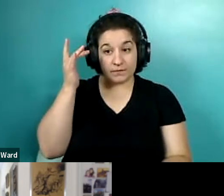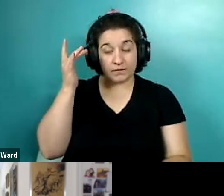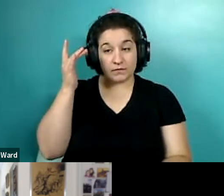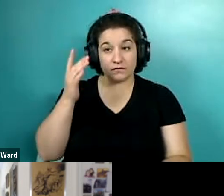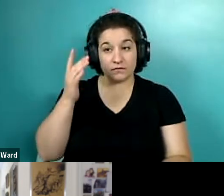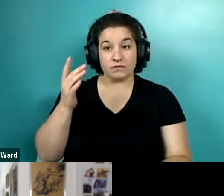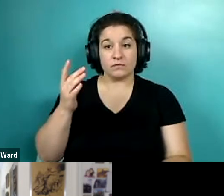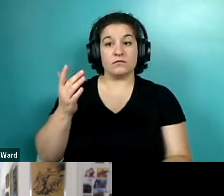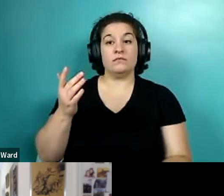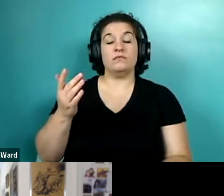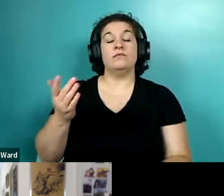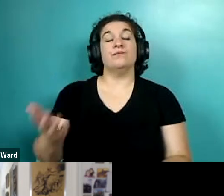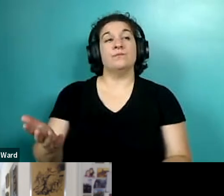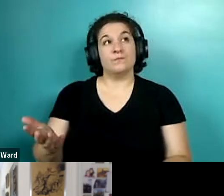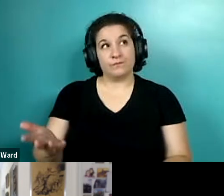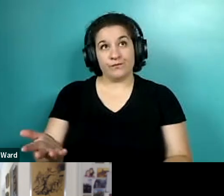it's